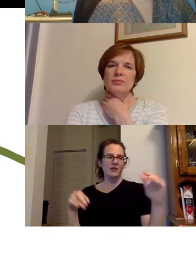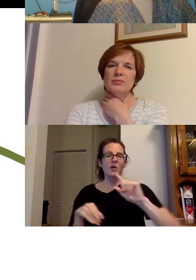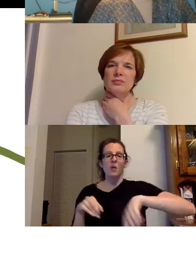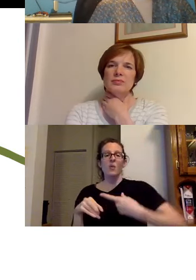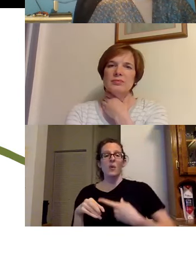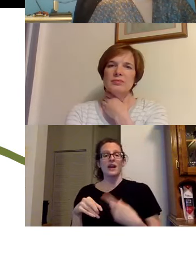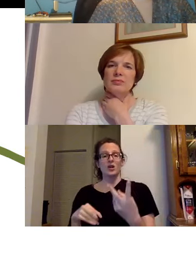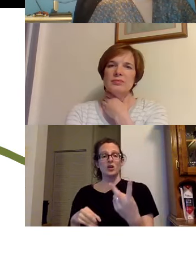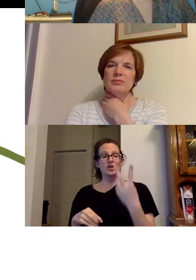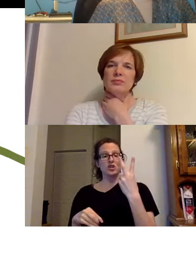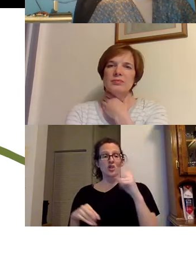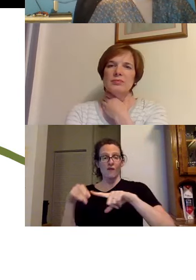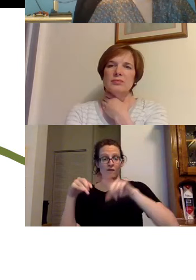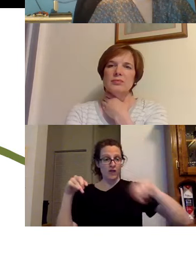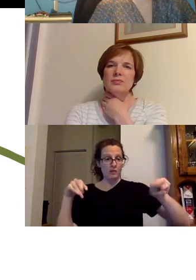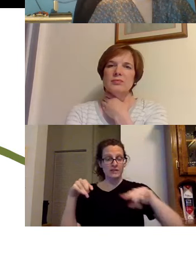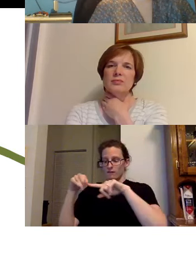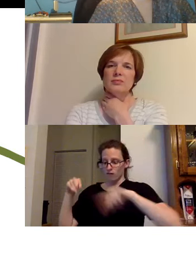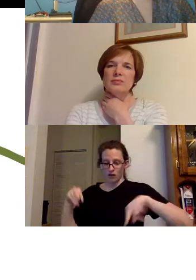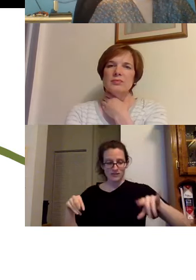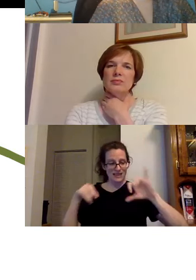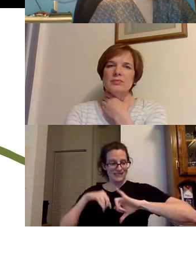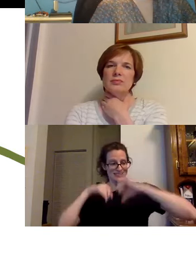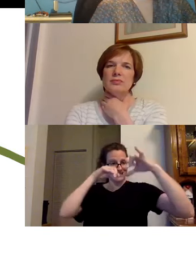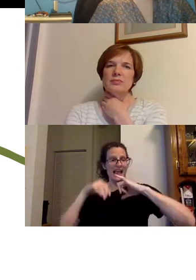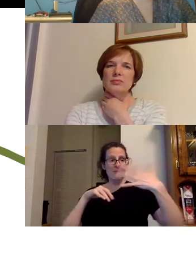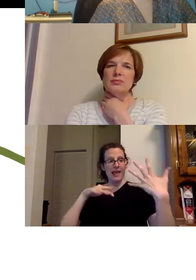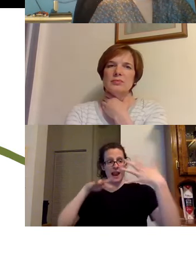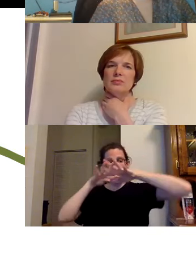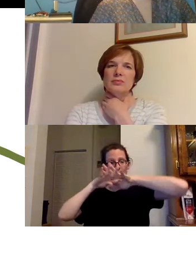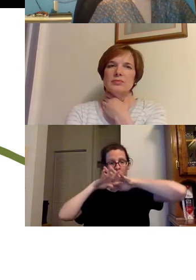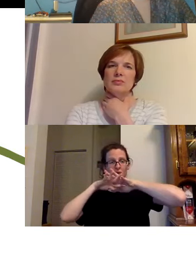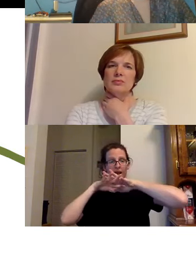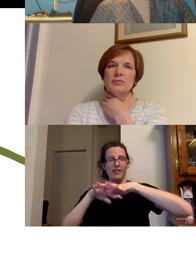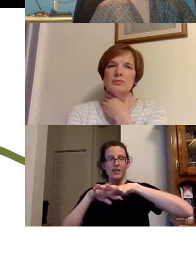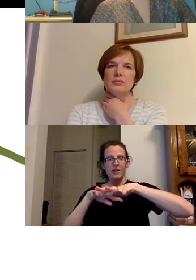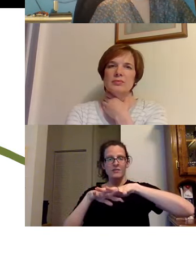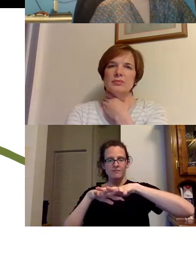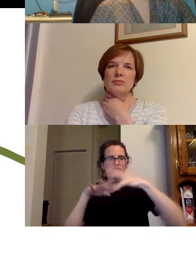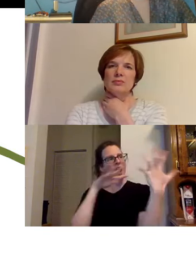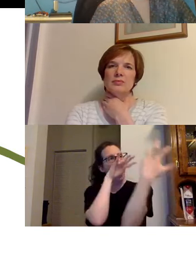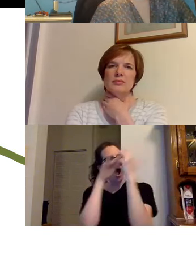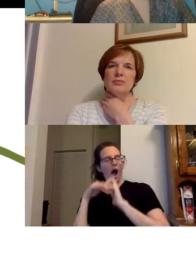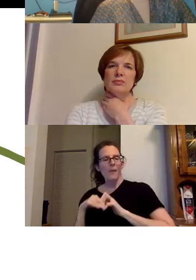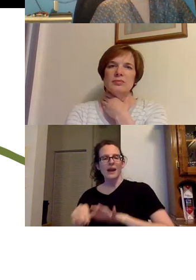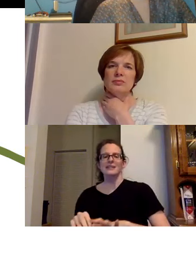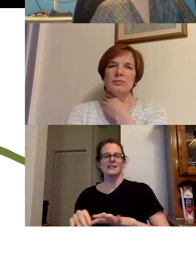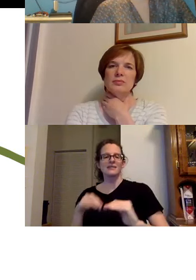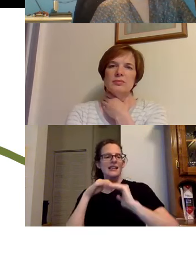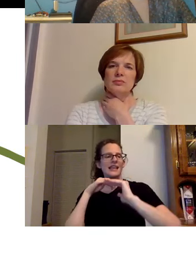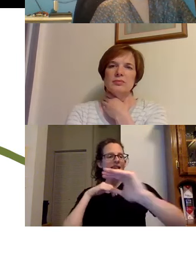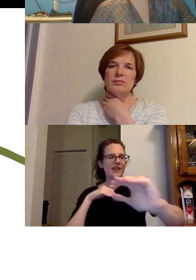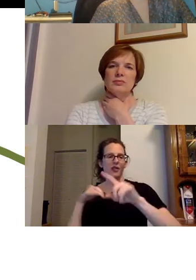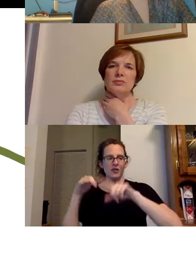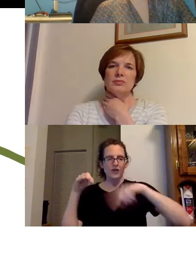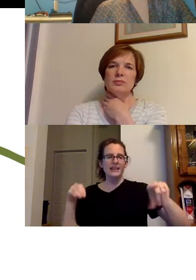frequencies are the same and they come together, it harmonizes or evens out the frequency and